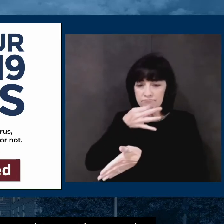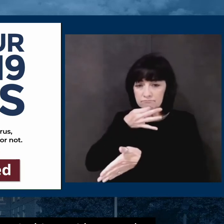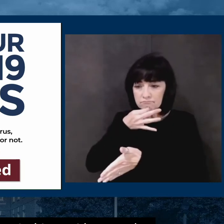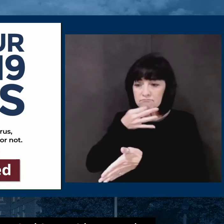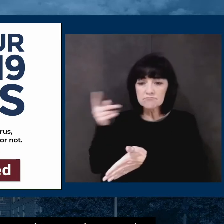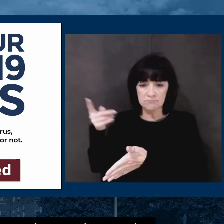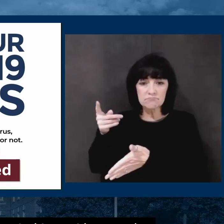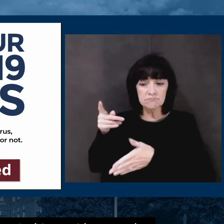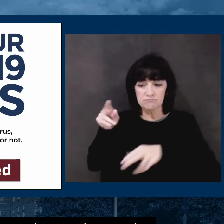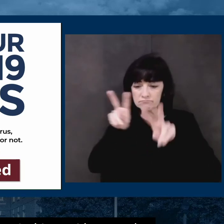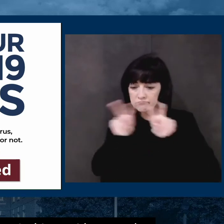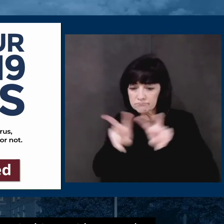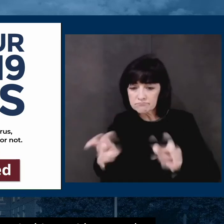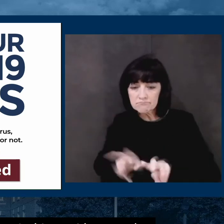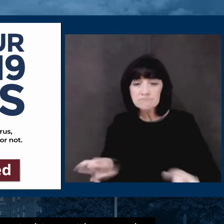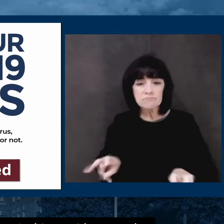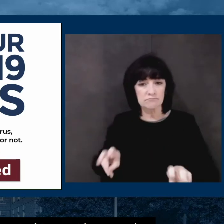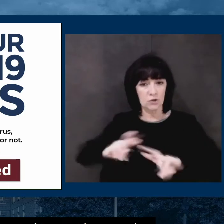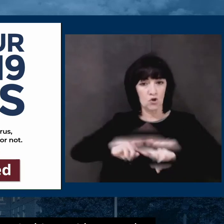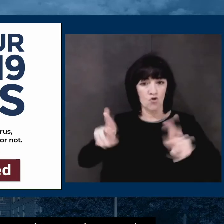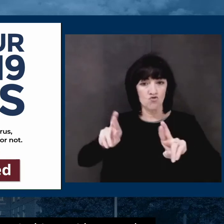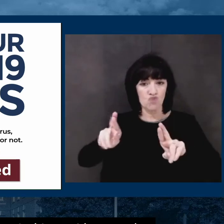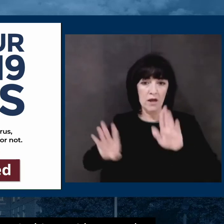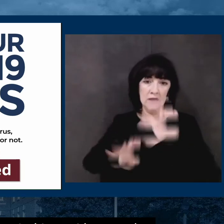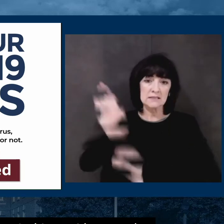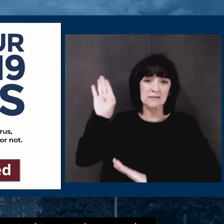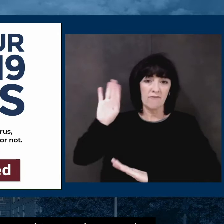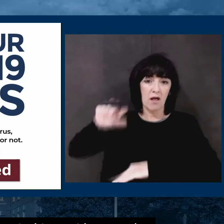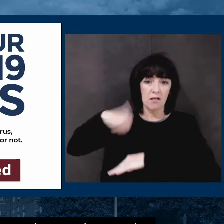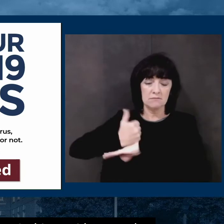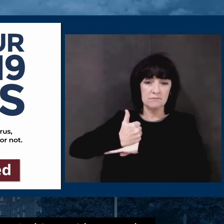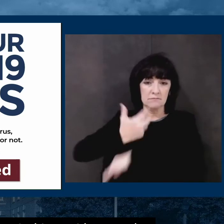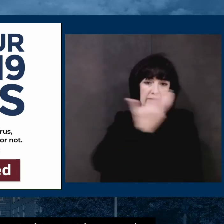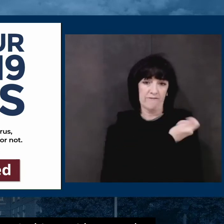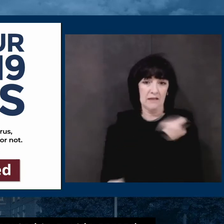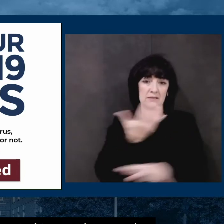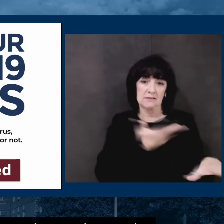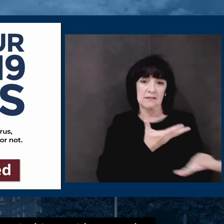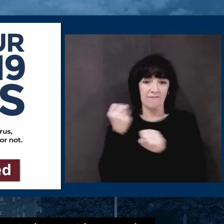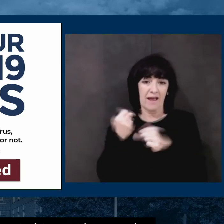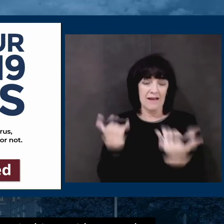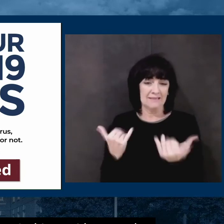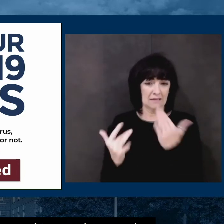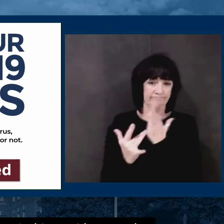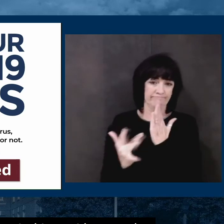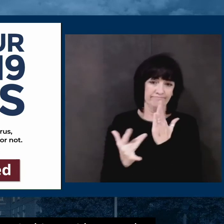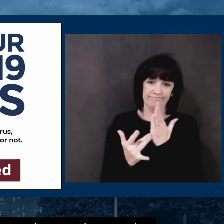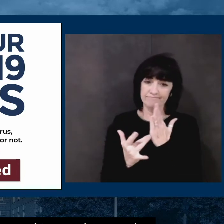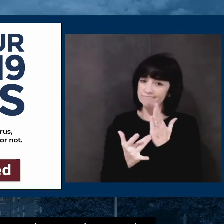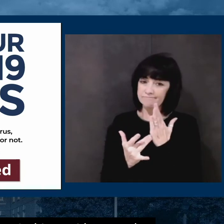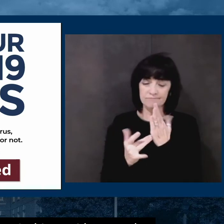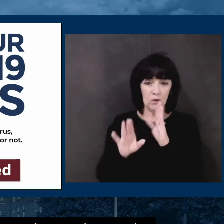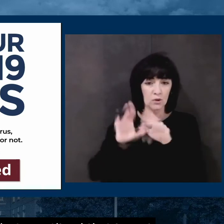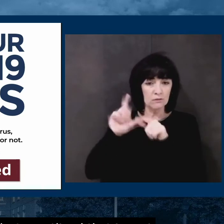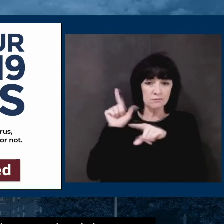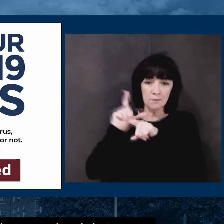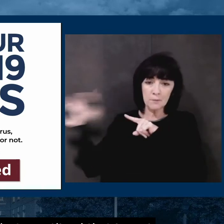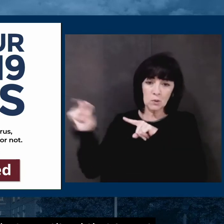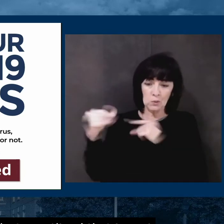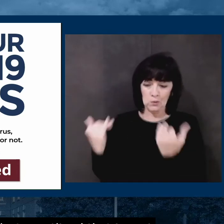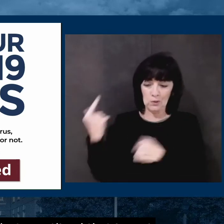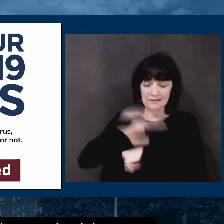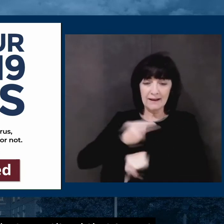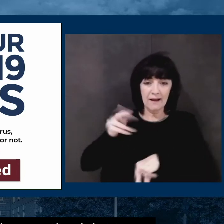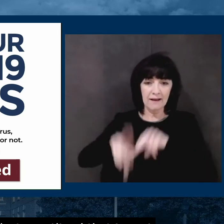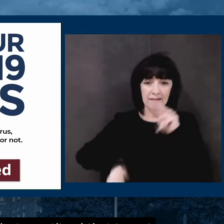priorities that Dr. Hong outlined. That's part of our plan, consistent with the guidance